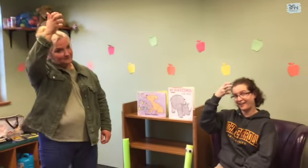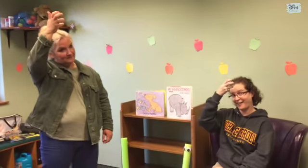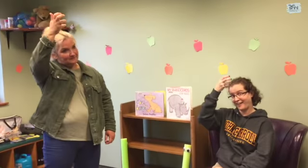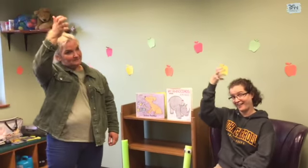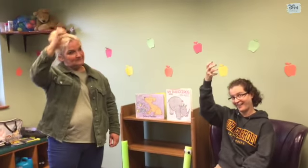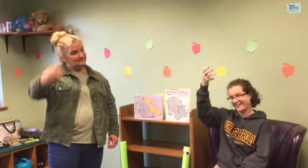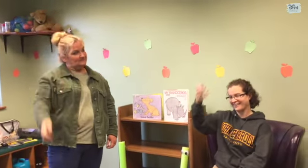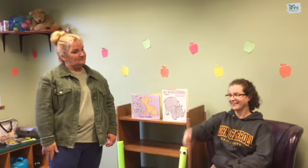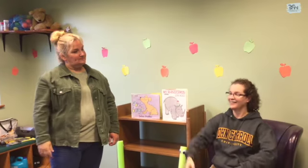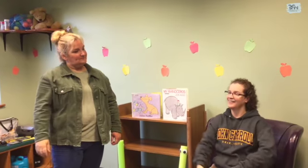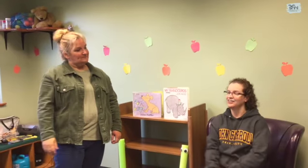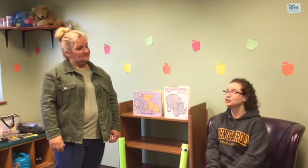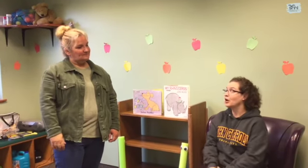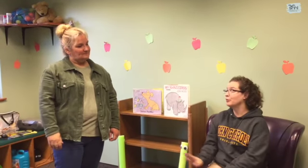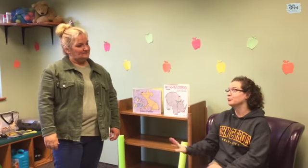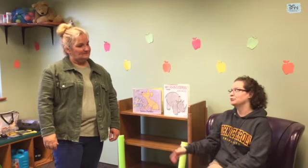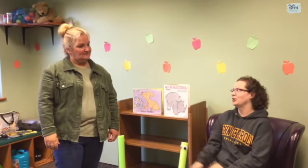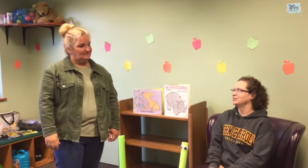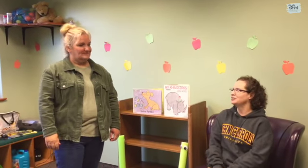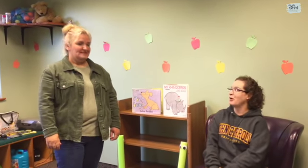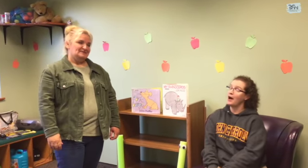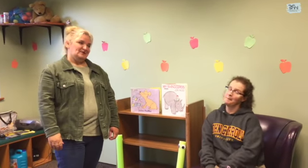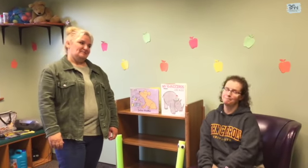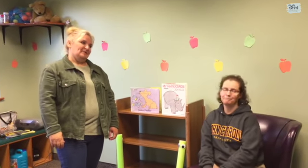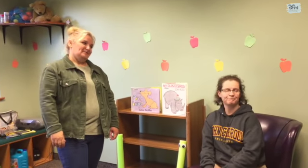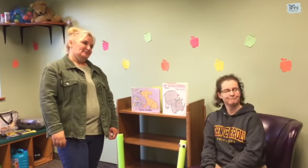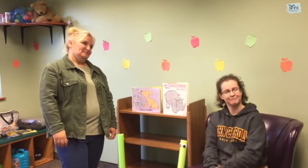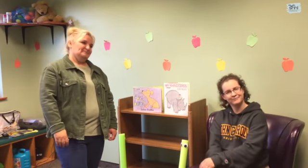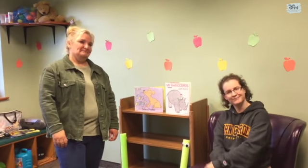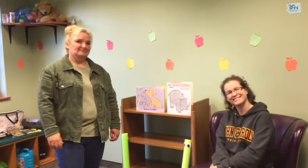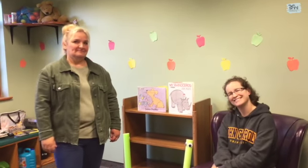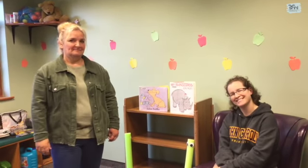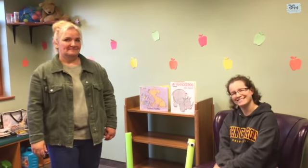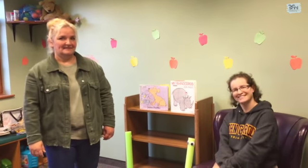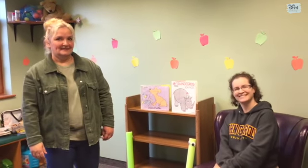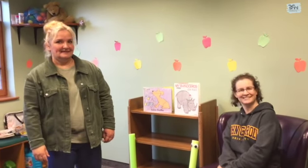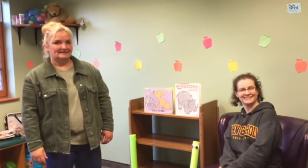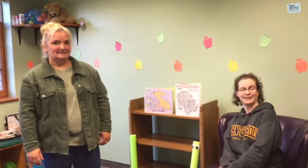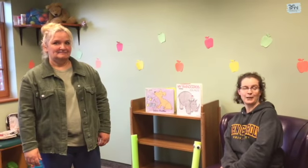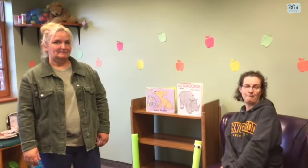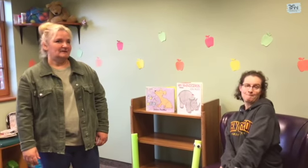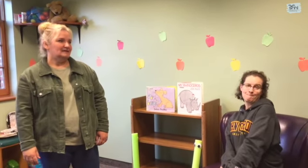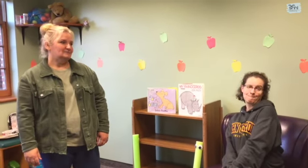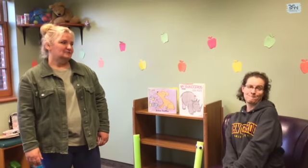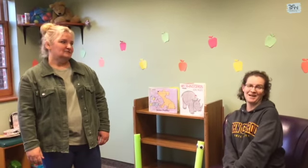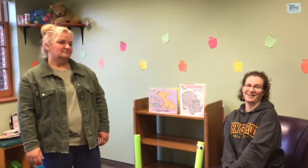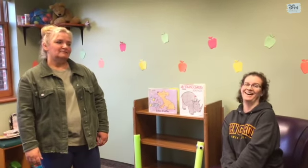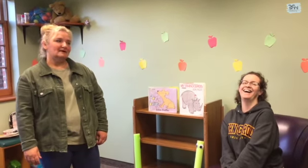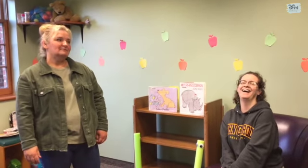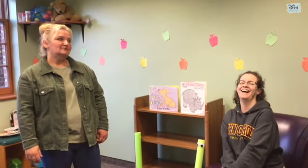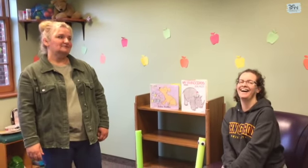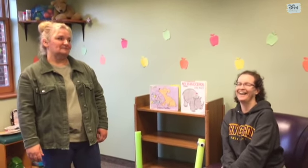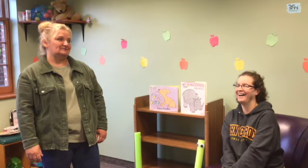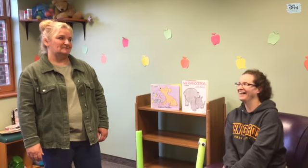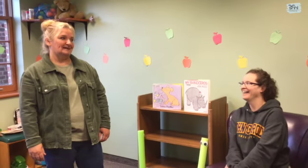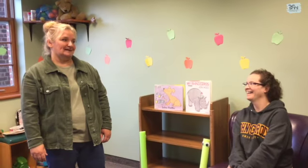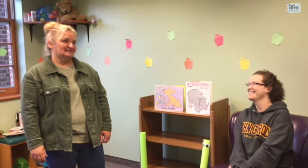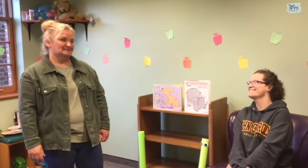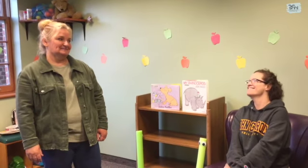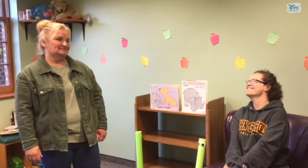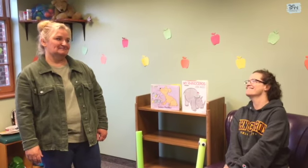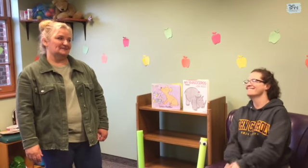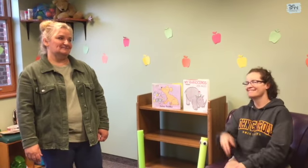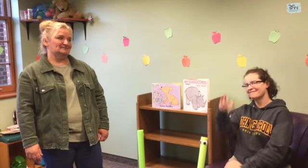Nice. Unicorn? Unicorn. Sorry to put you on the spot. No That's problem. all right. Yeah. Yeah, Been Rebecca. many moons. It's been many moons, Miss